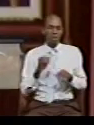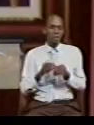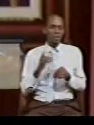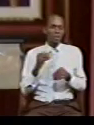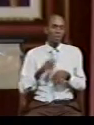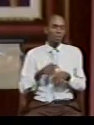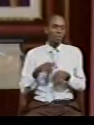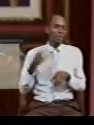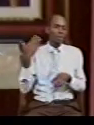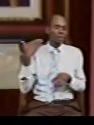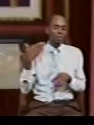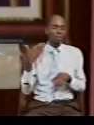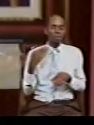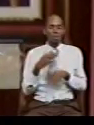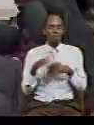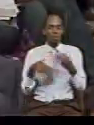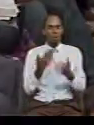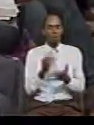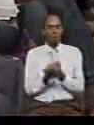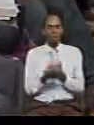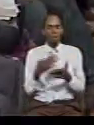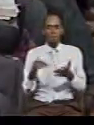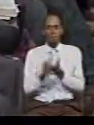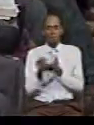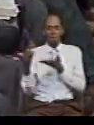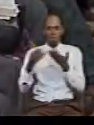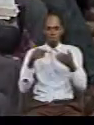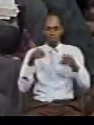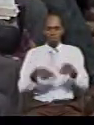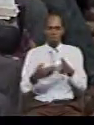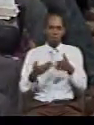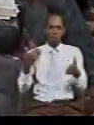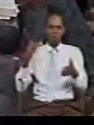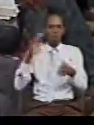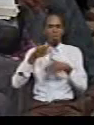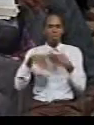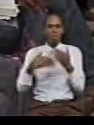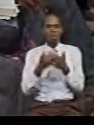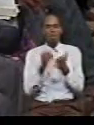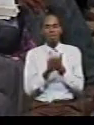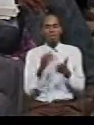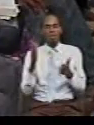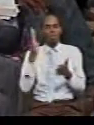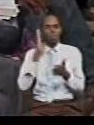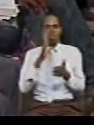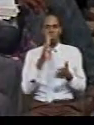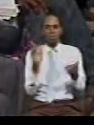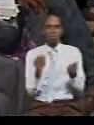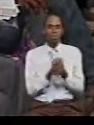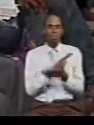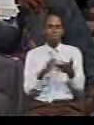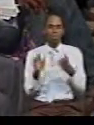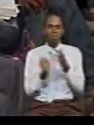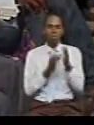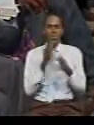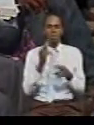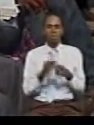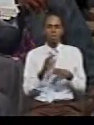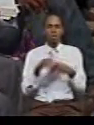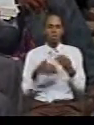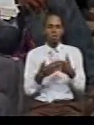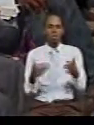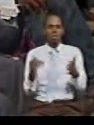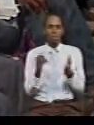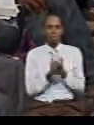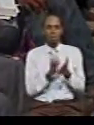all those chains will be shattered. All the cords that bound you before, it's at